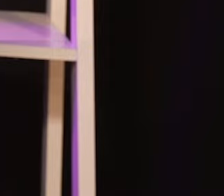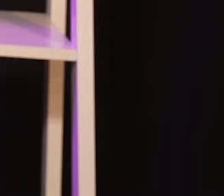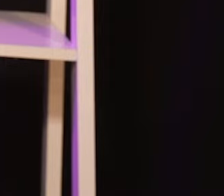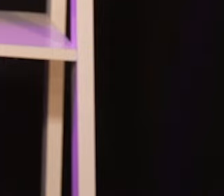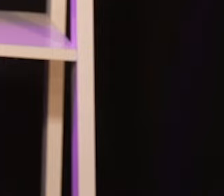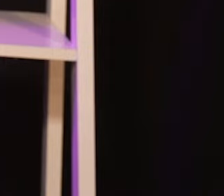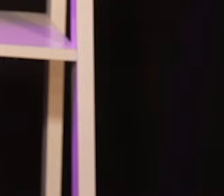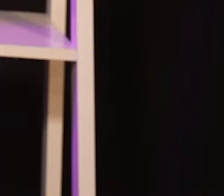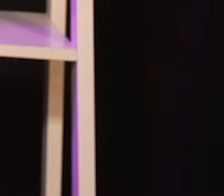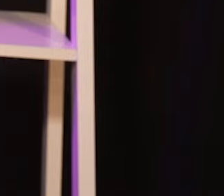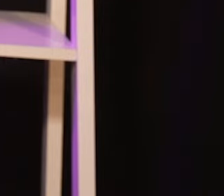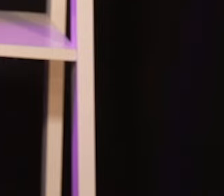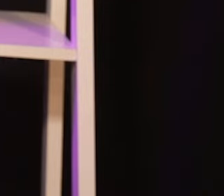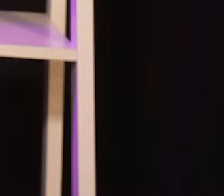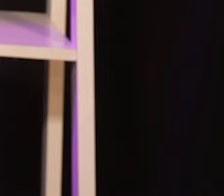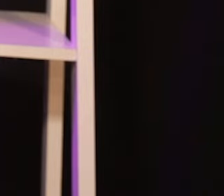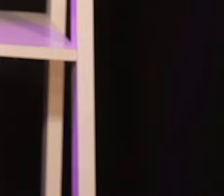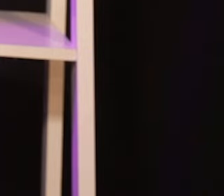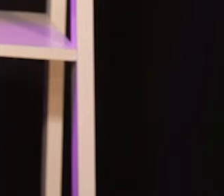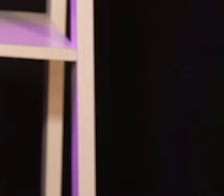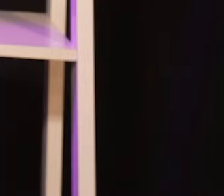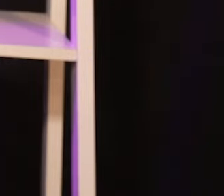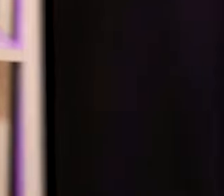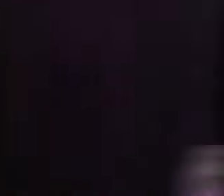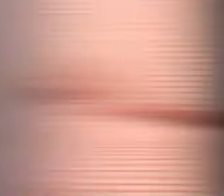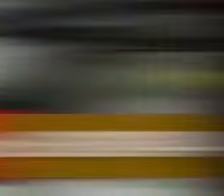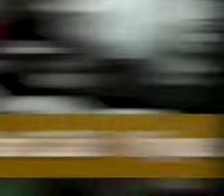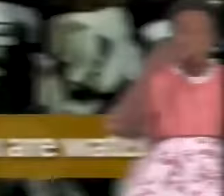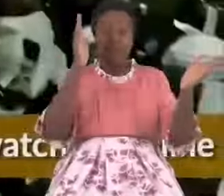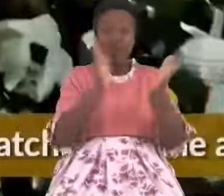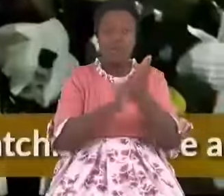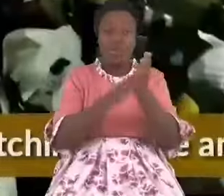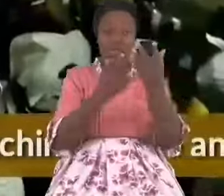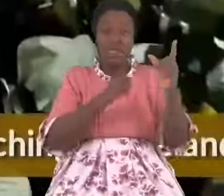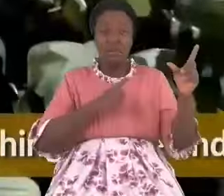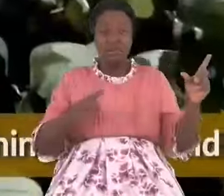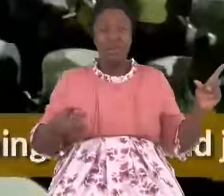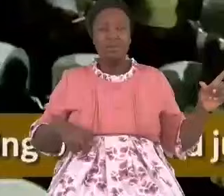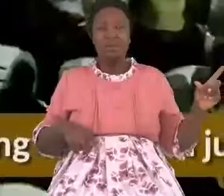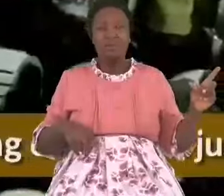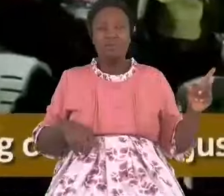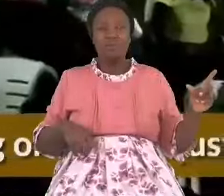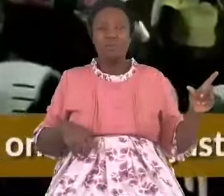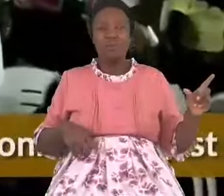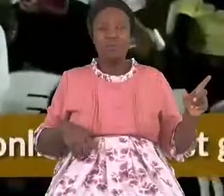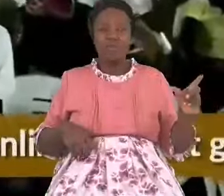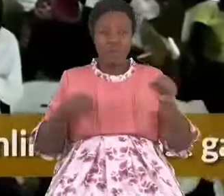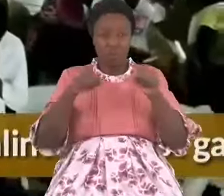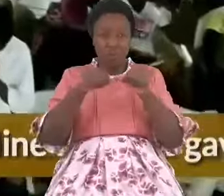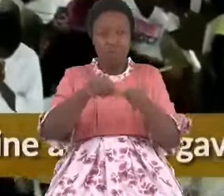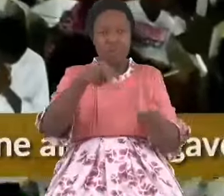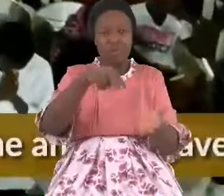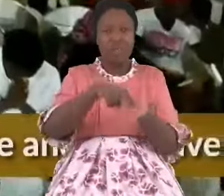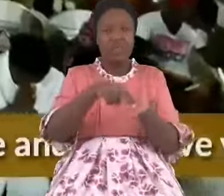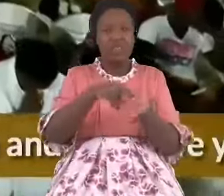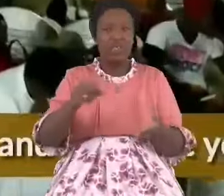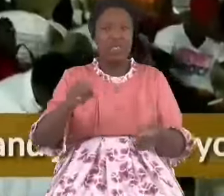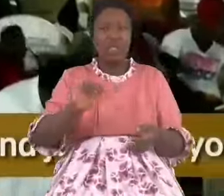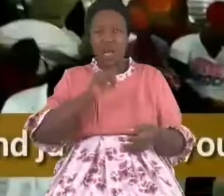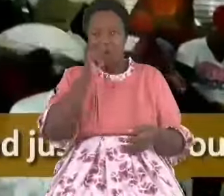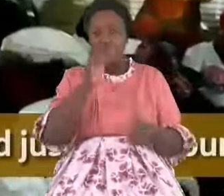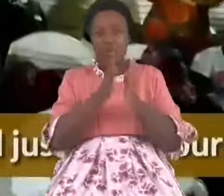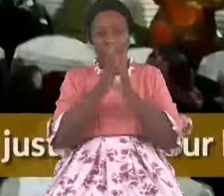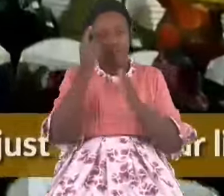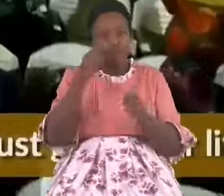that now is the appointed time. Keep on standing and praying along with you now.